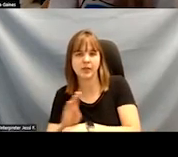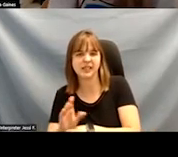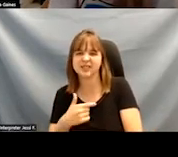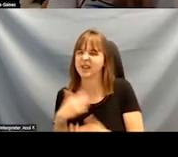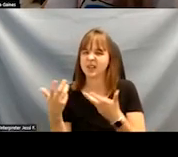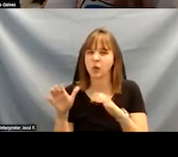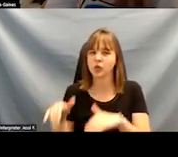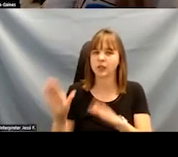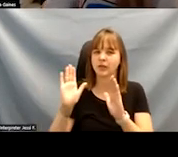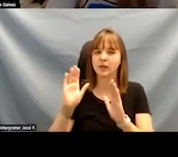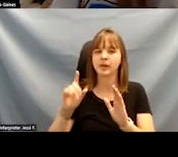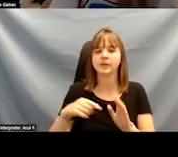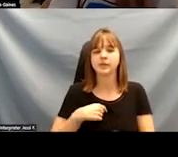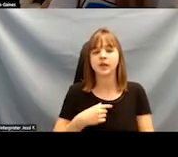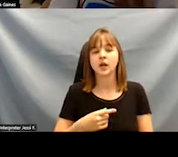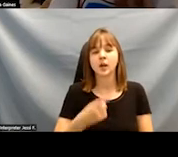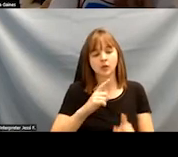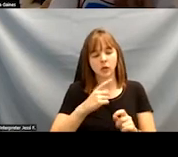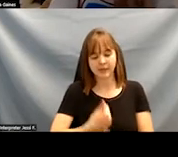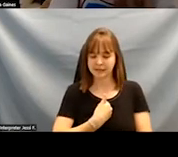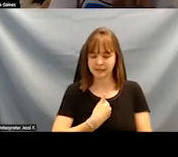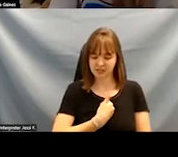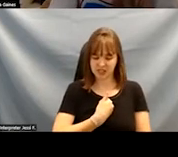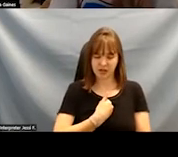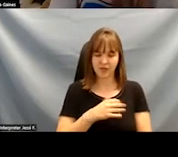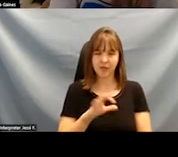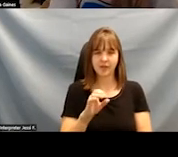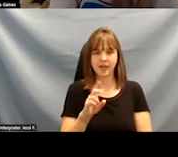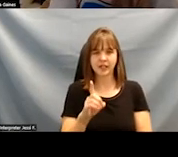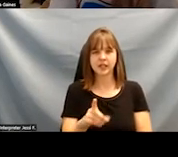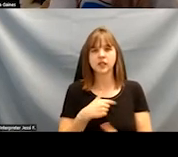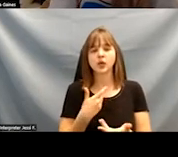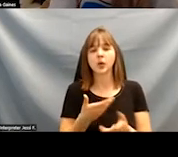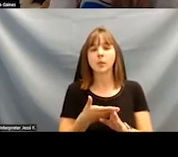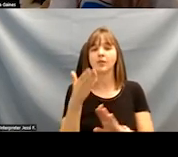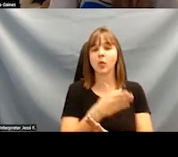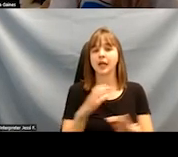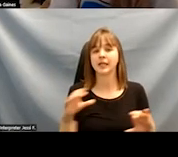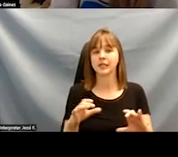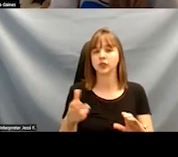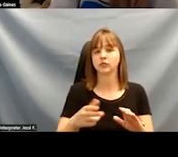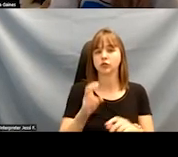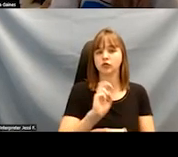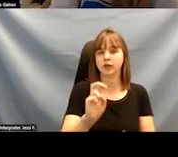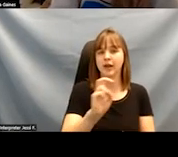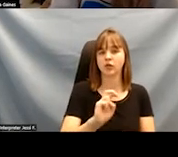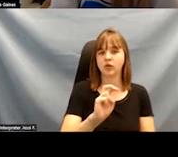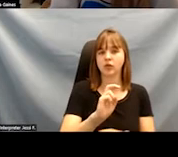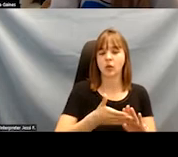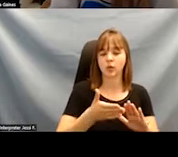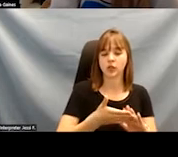of self-funding, both I had group travel operation and now a product-based business, is just that you have to scale really